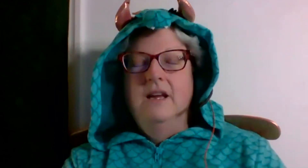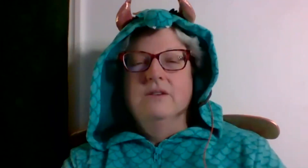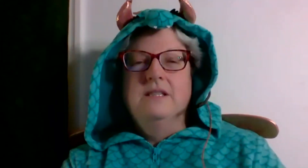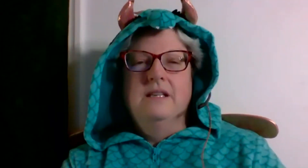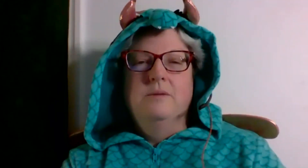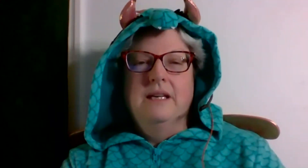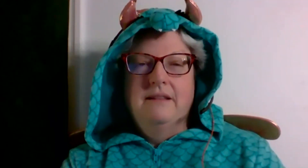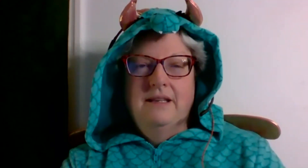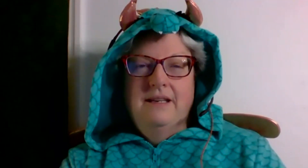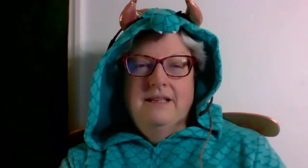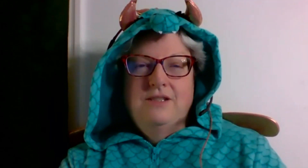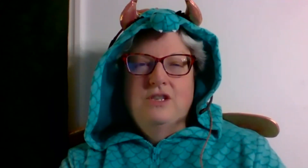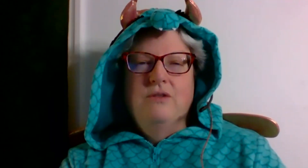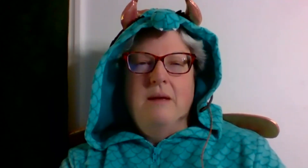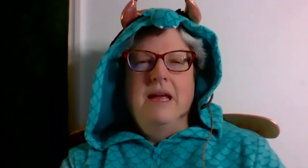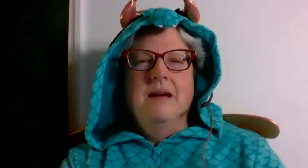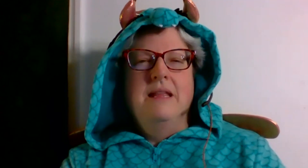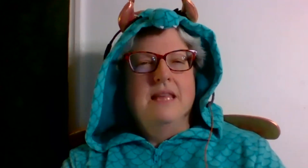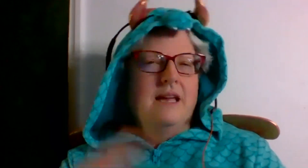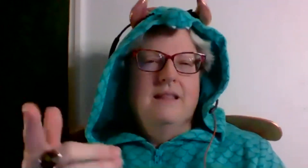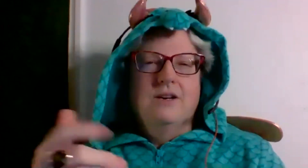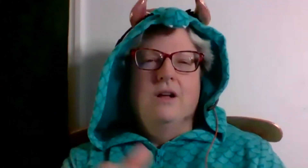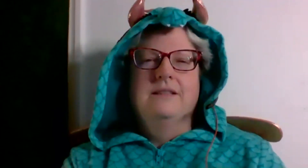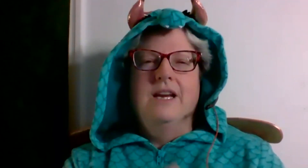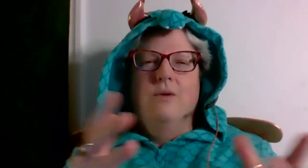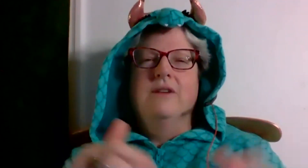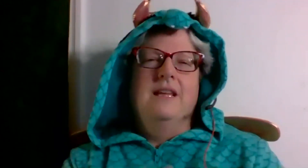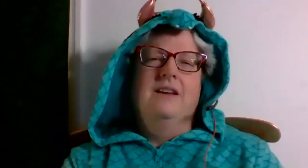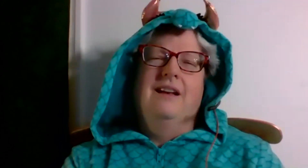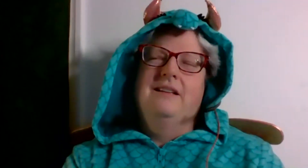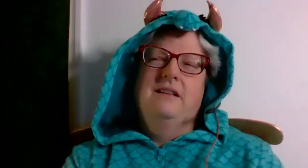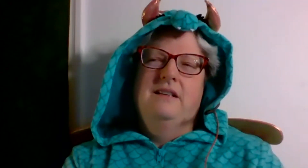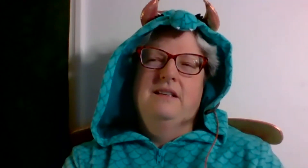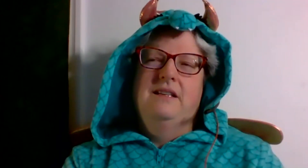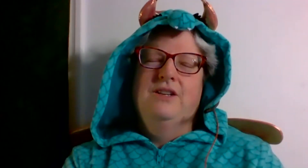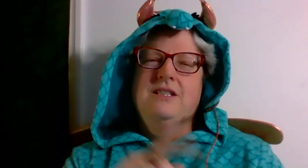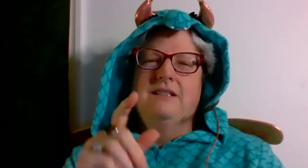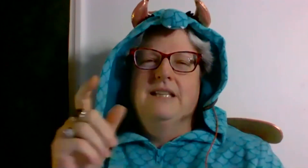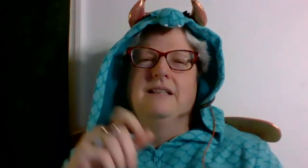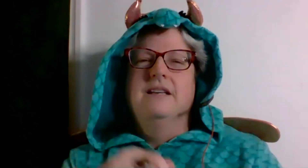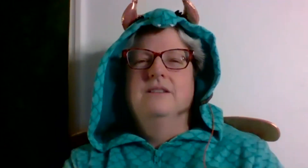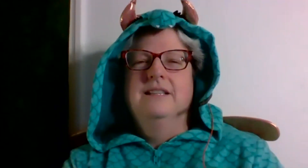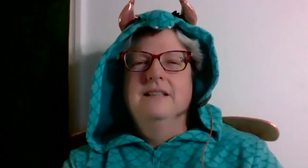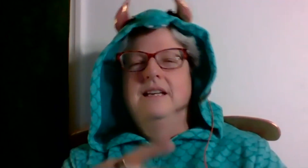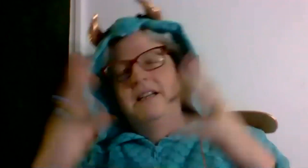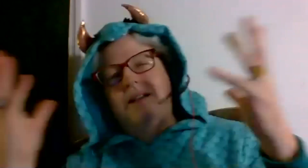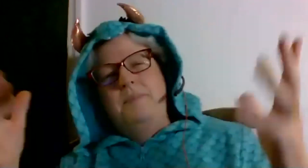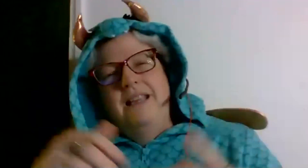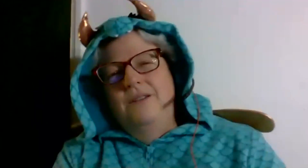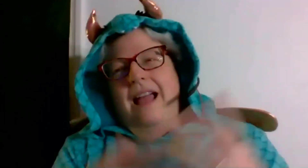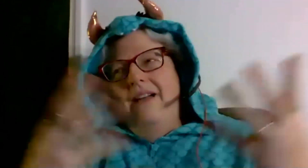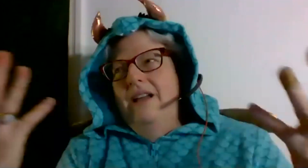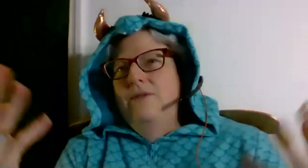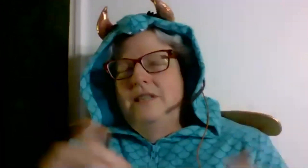have ego to deal with. So they may come in thinking they know everything. You're like, no, you're still dead though.